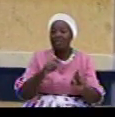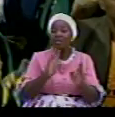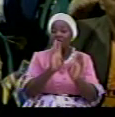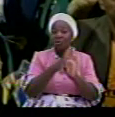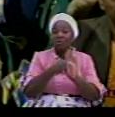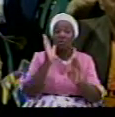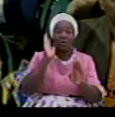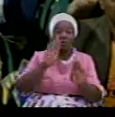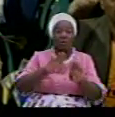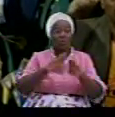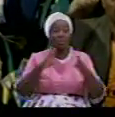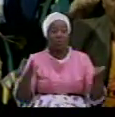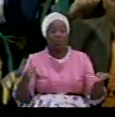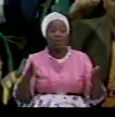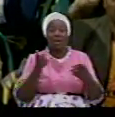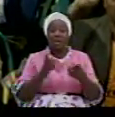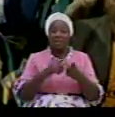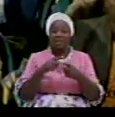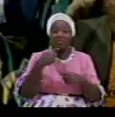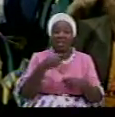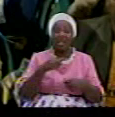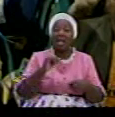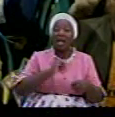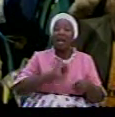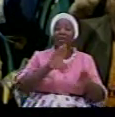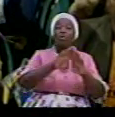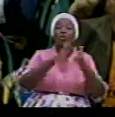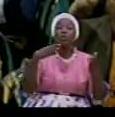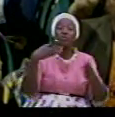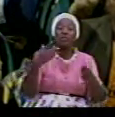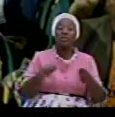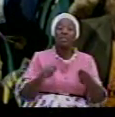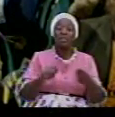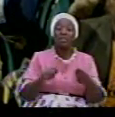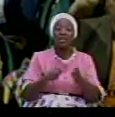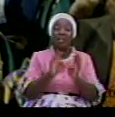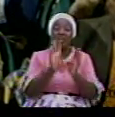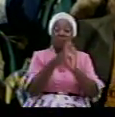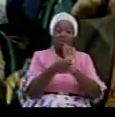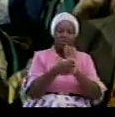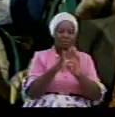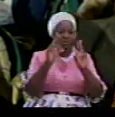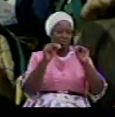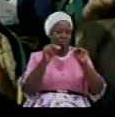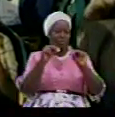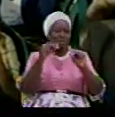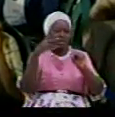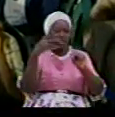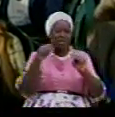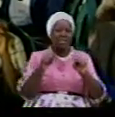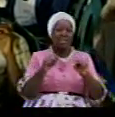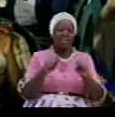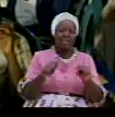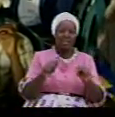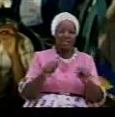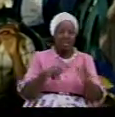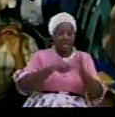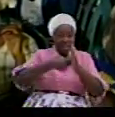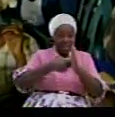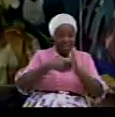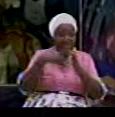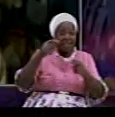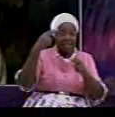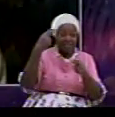You say, I open the door. No, the key, the name, open the